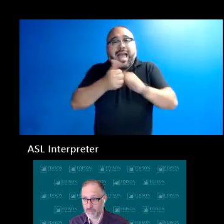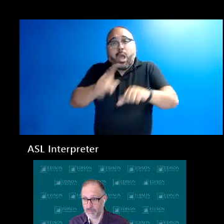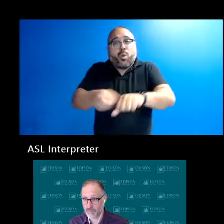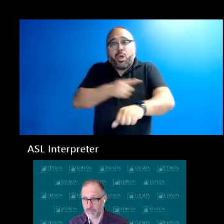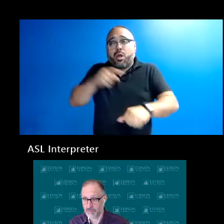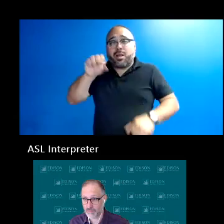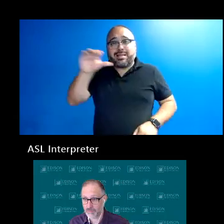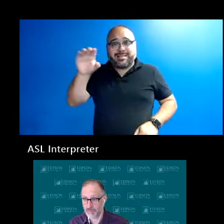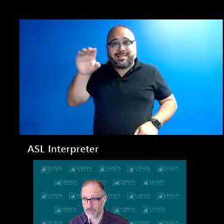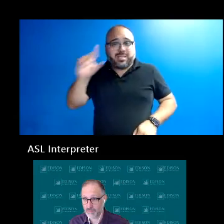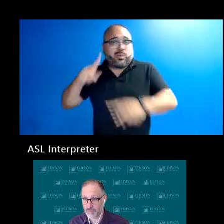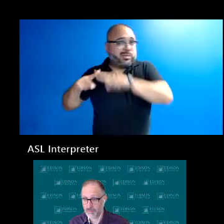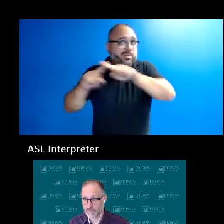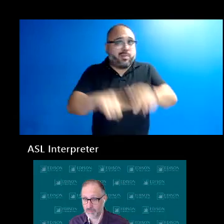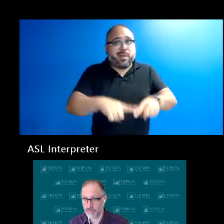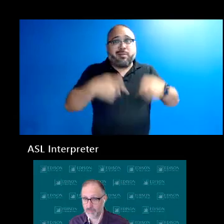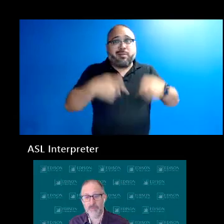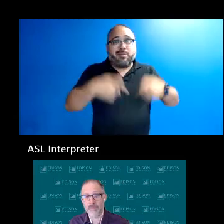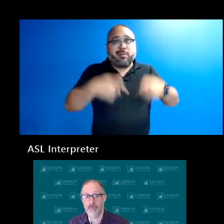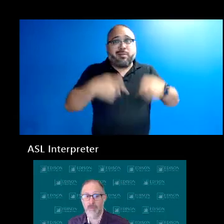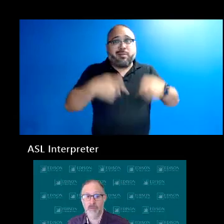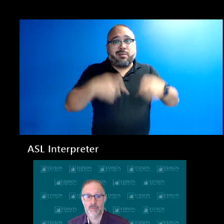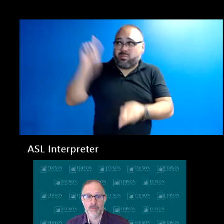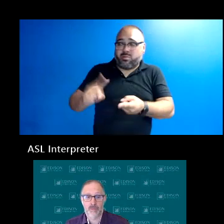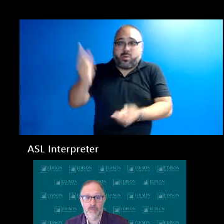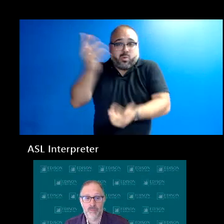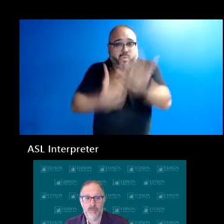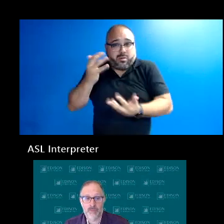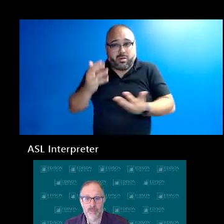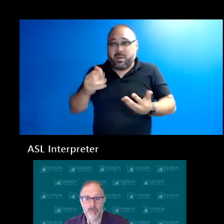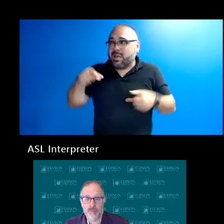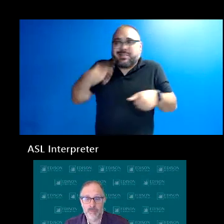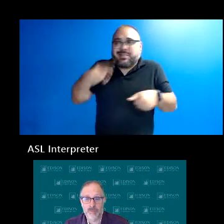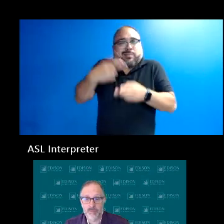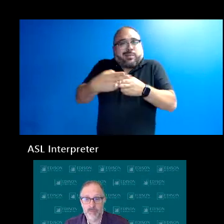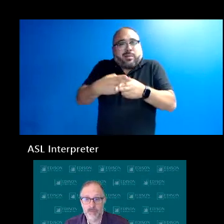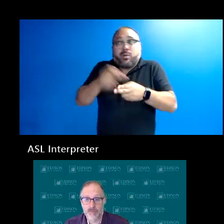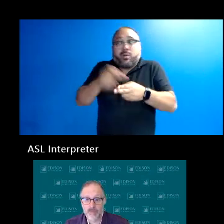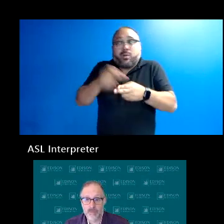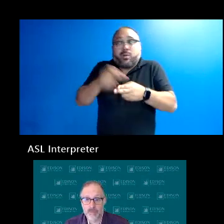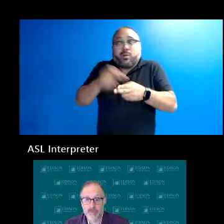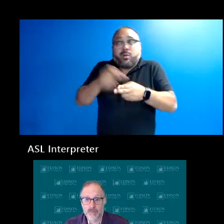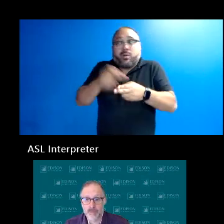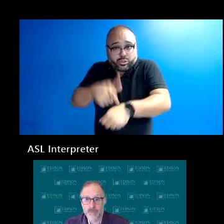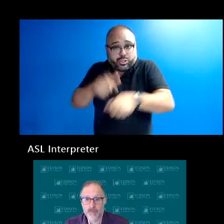a solution to wildfire risk? Is a short-term band-aid or your long-term strategy?